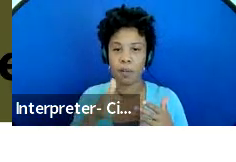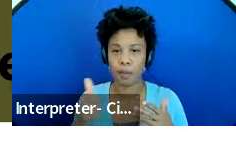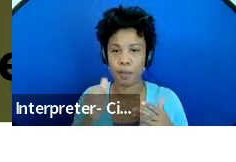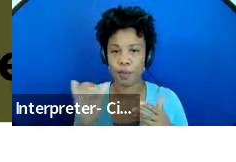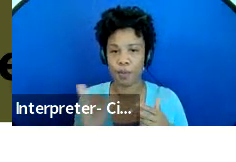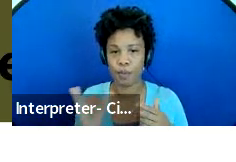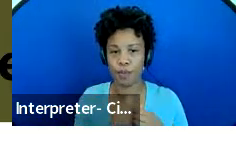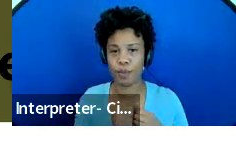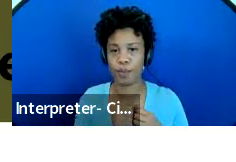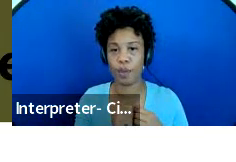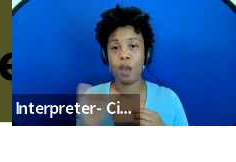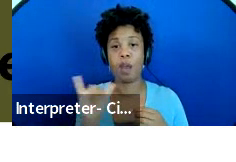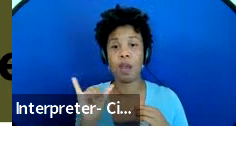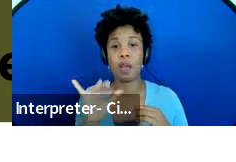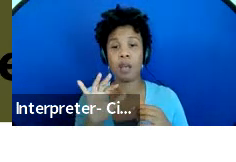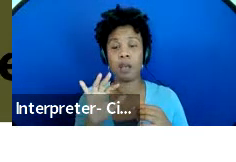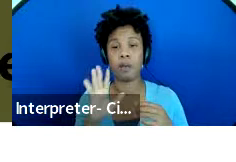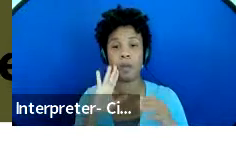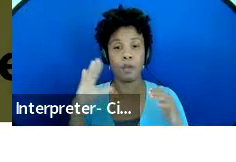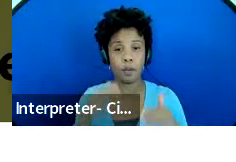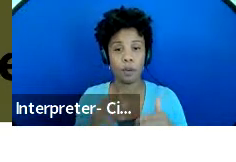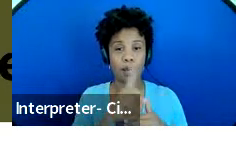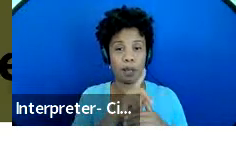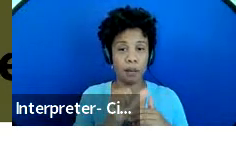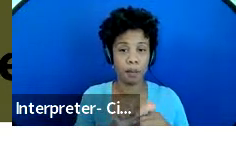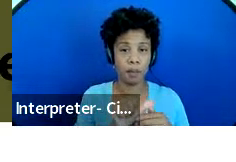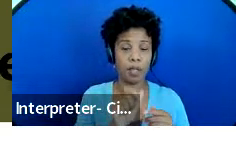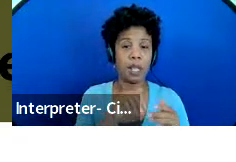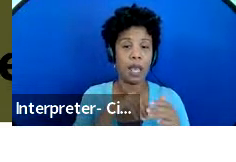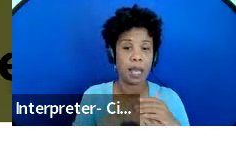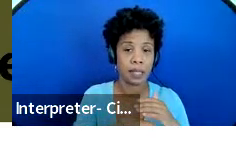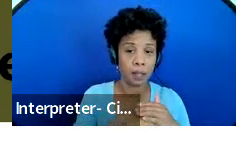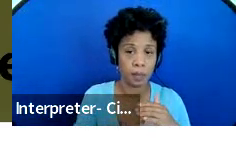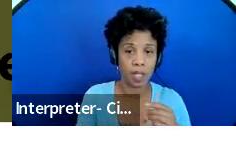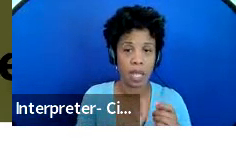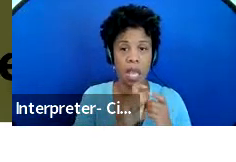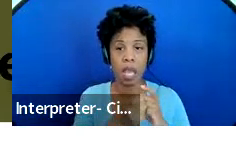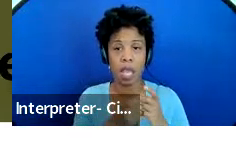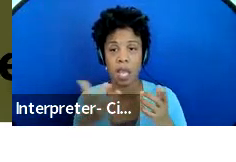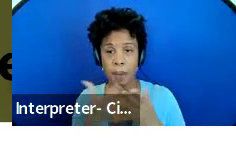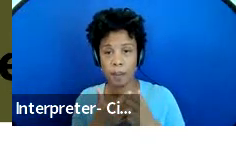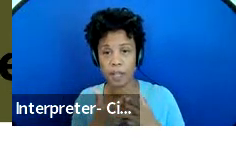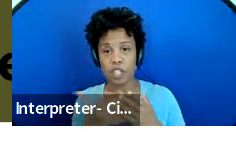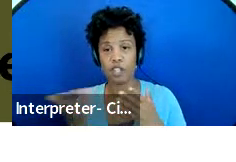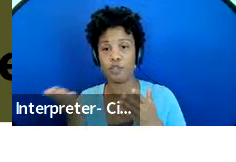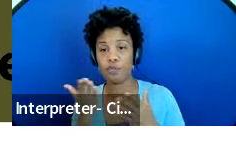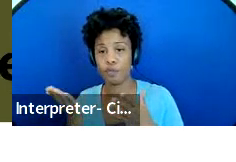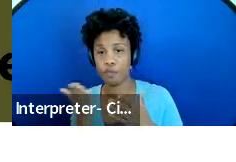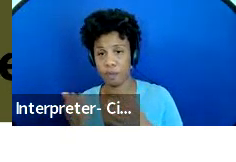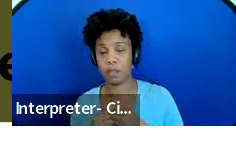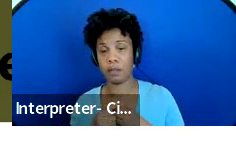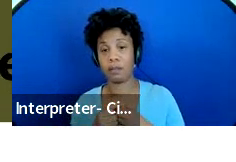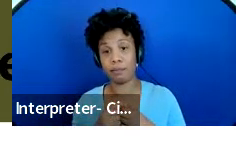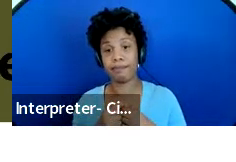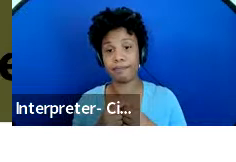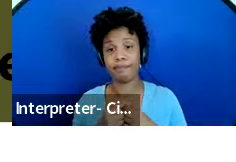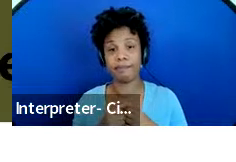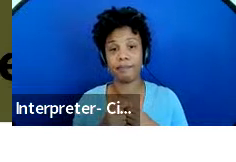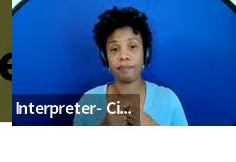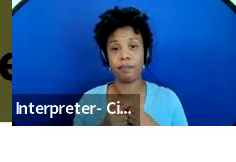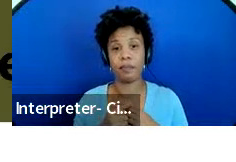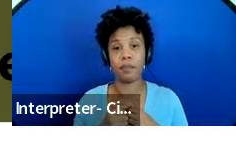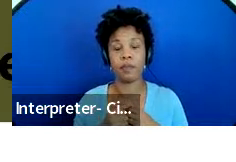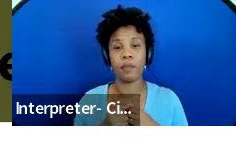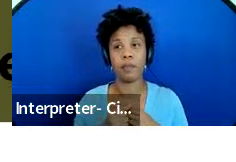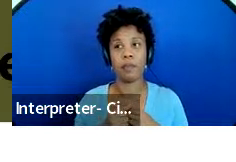disability-specific accommodations and services and processes. In discussing all of these, as I mentioned, I will be highlighting findings from